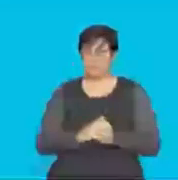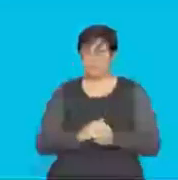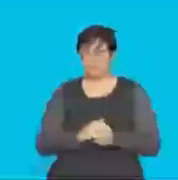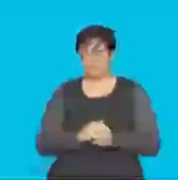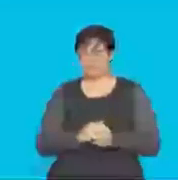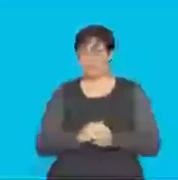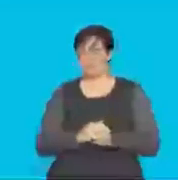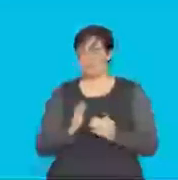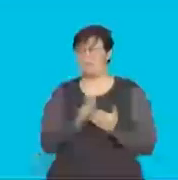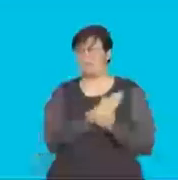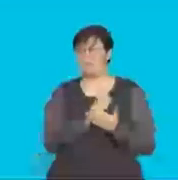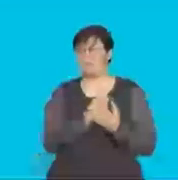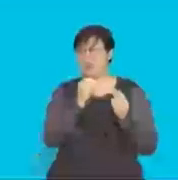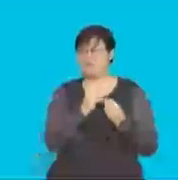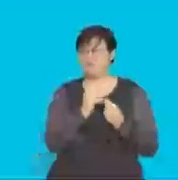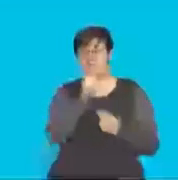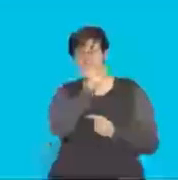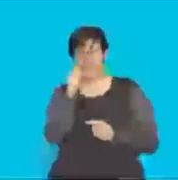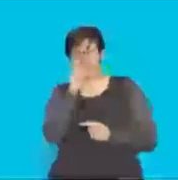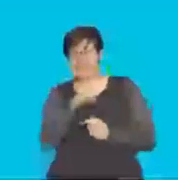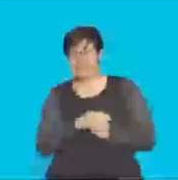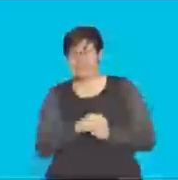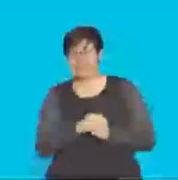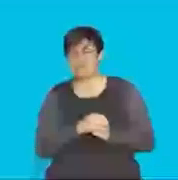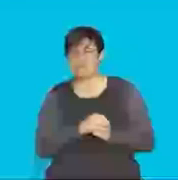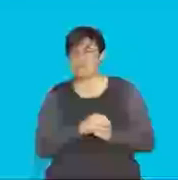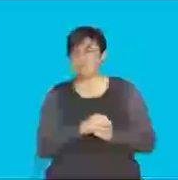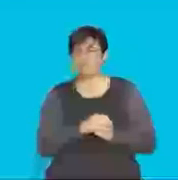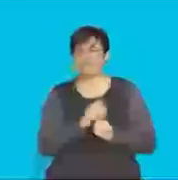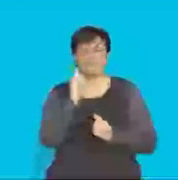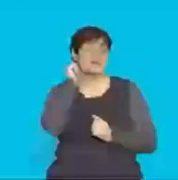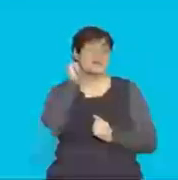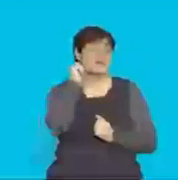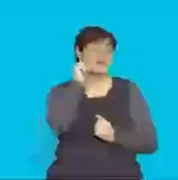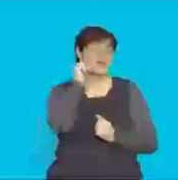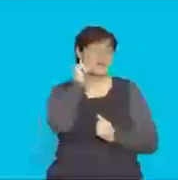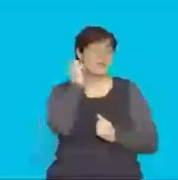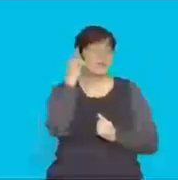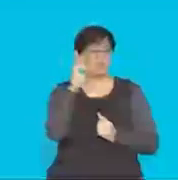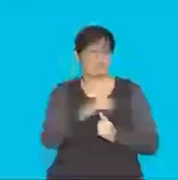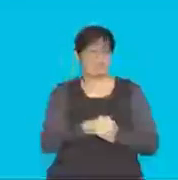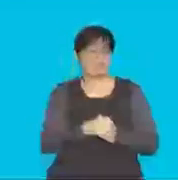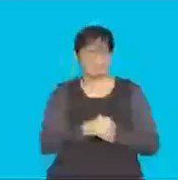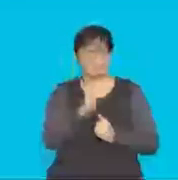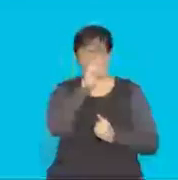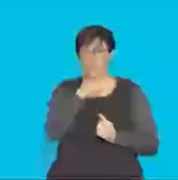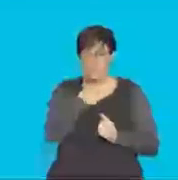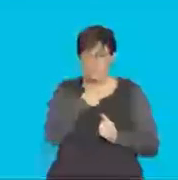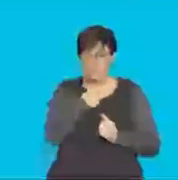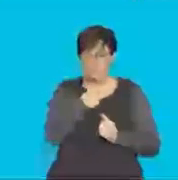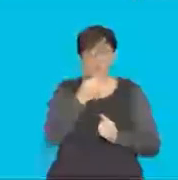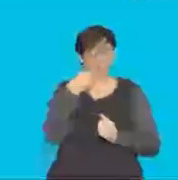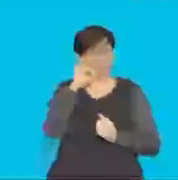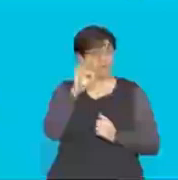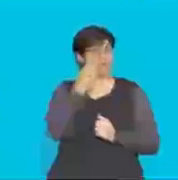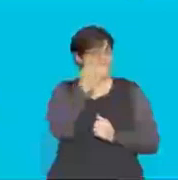if you look at individuals, maybe someone sitting around you, you will notice that in some individuals the pinna is free. In mine, if you look